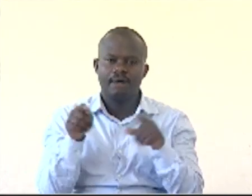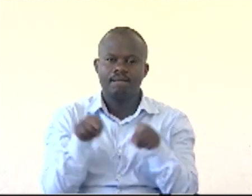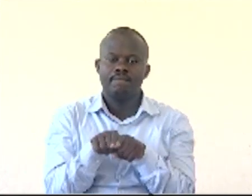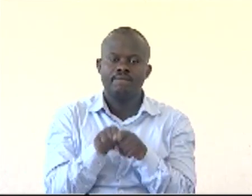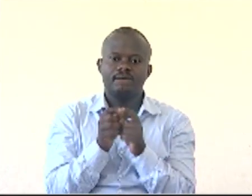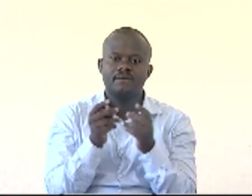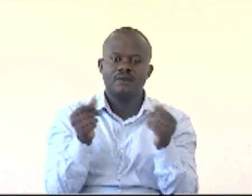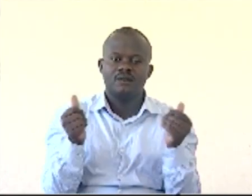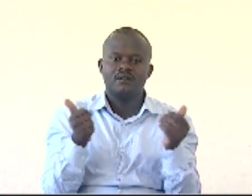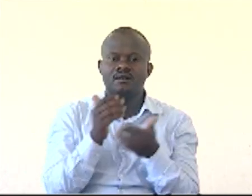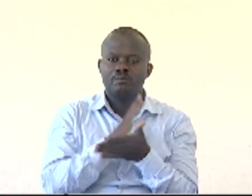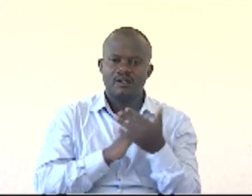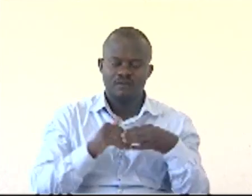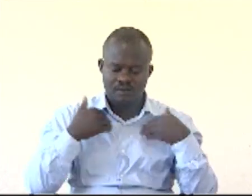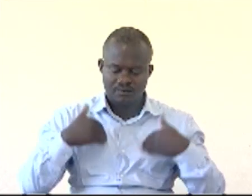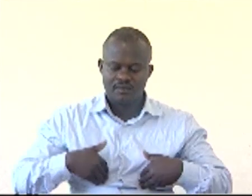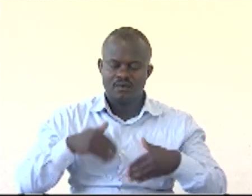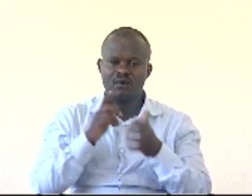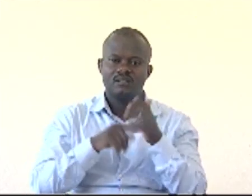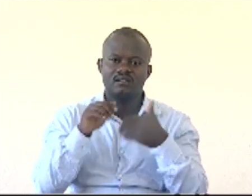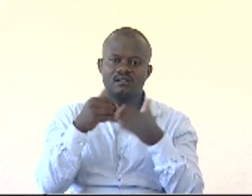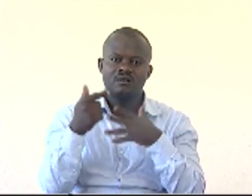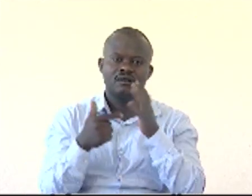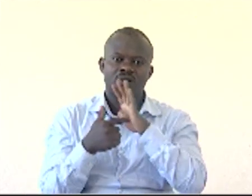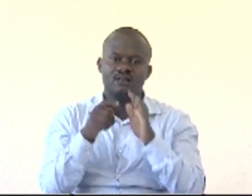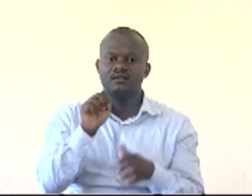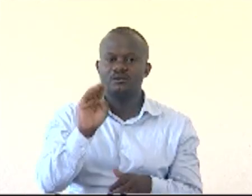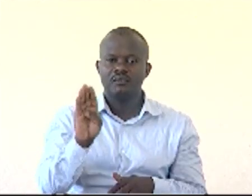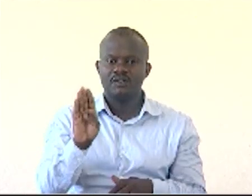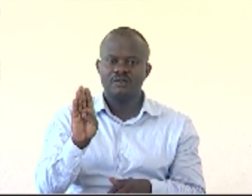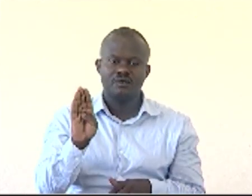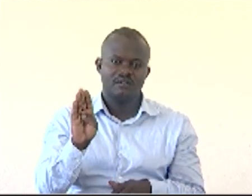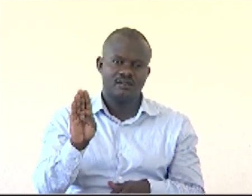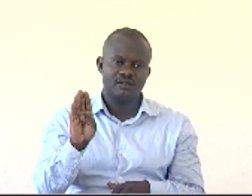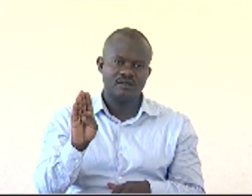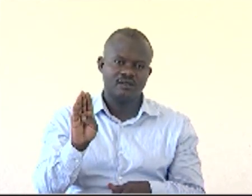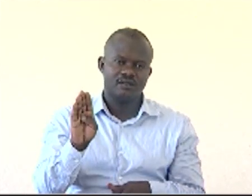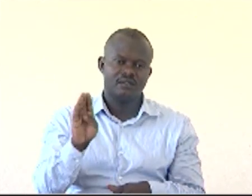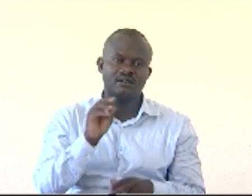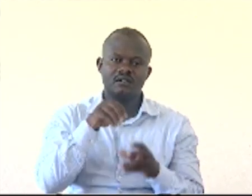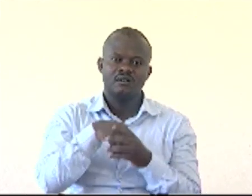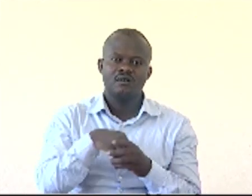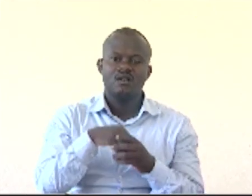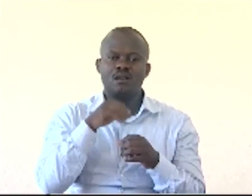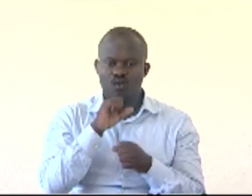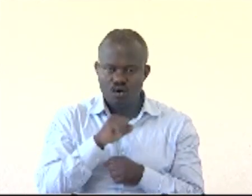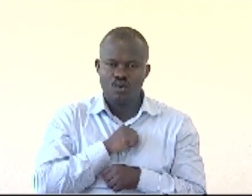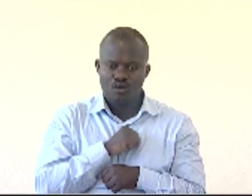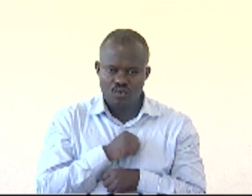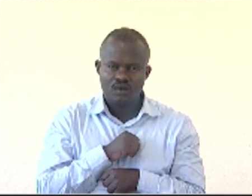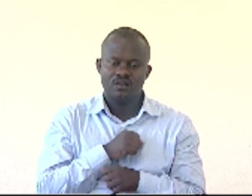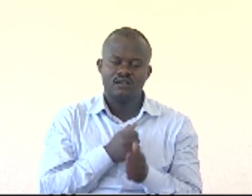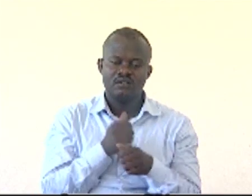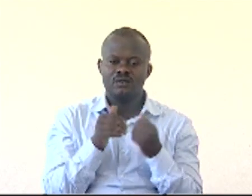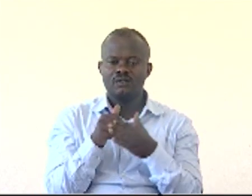damage parts of the body. What are the symptoms of tuberculosis or TB? These include coughing, which